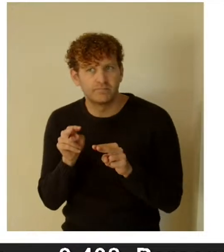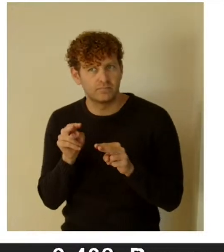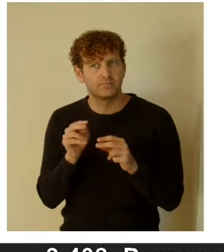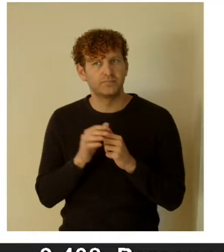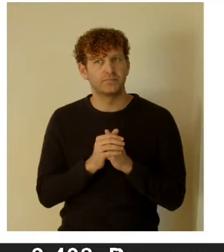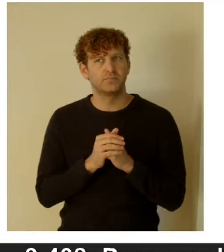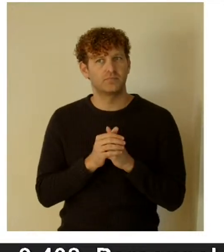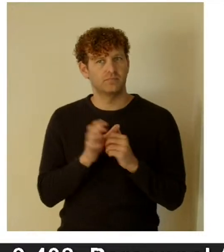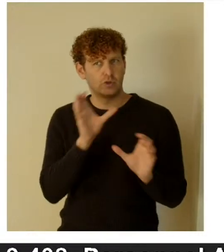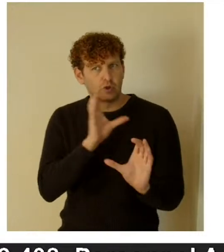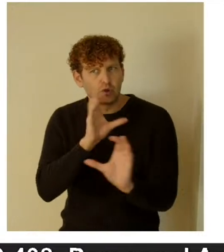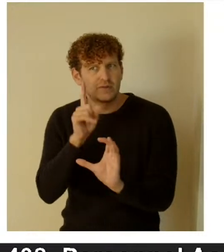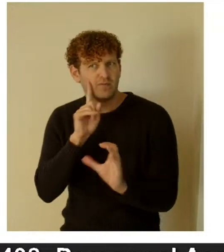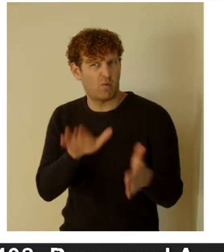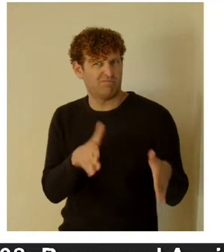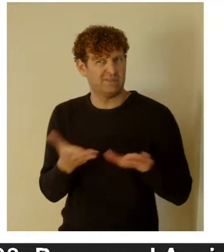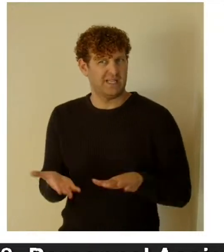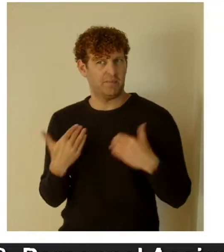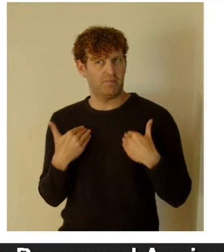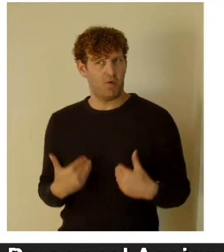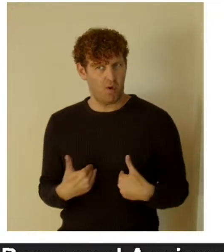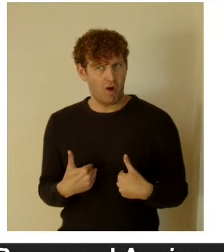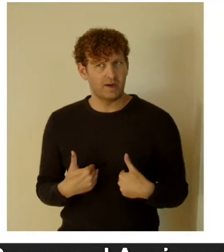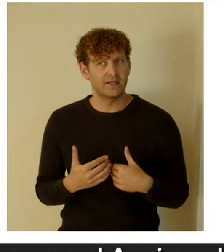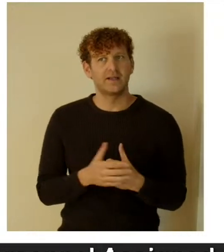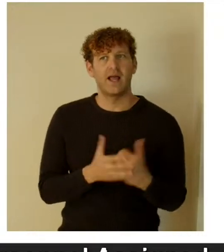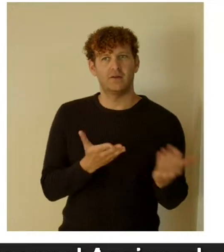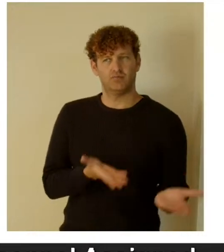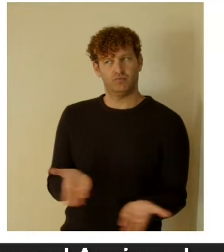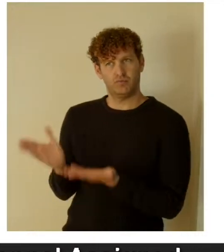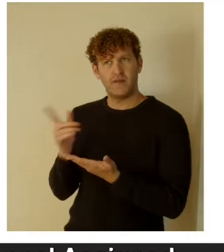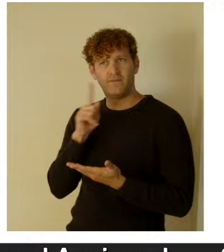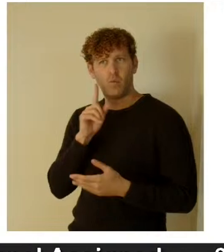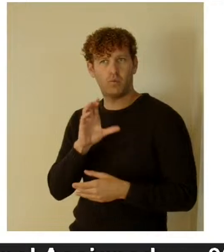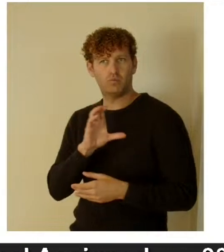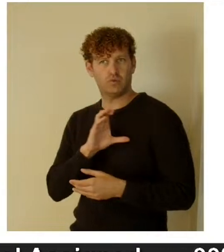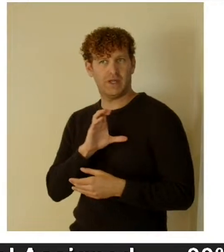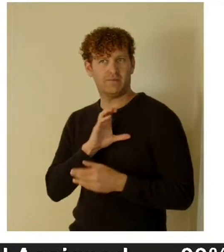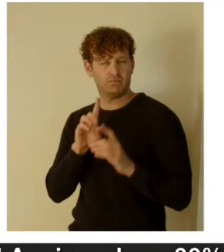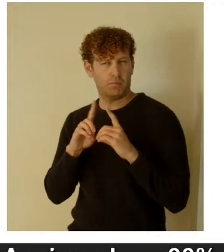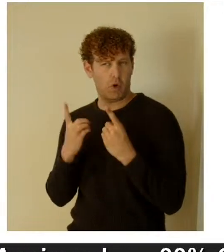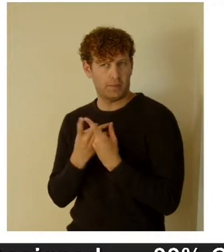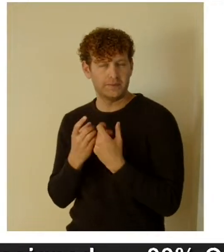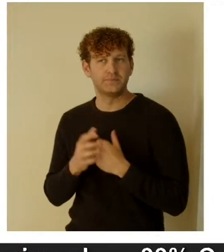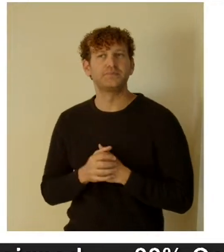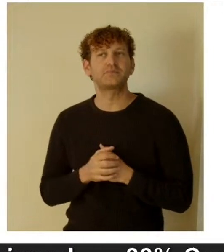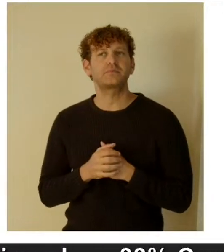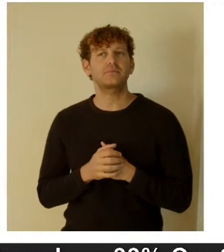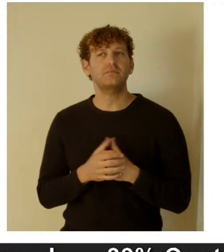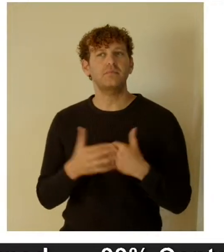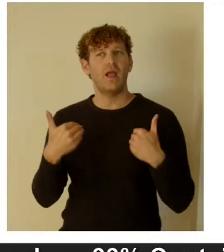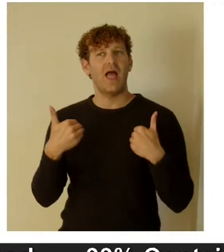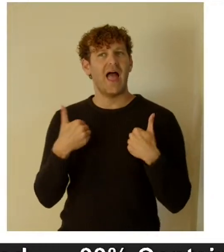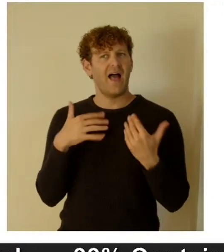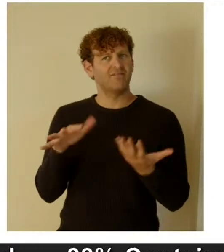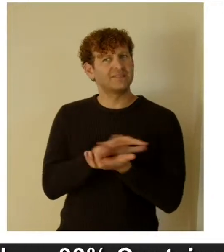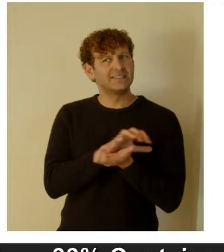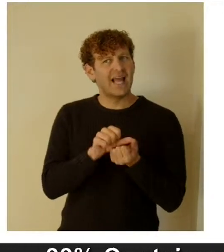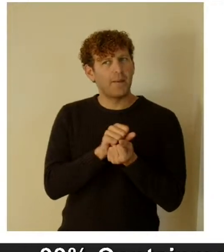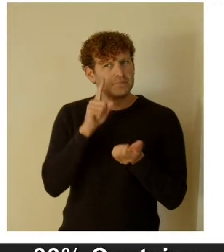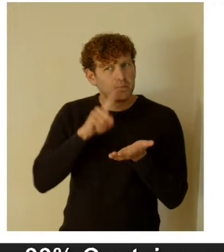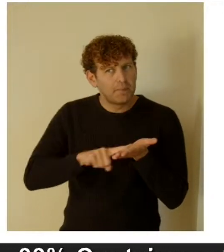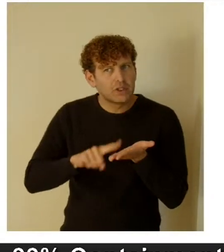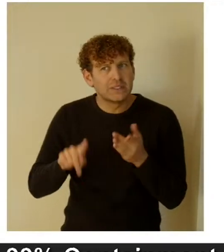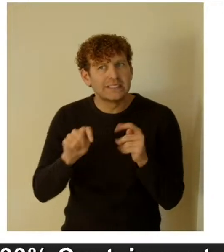County Sheriff's Department to do further investigations at that property. We have our damage inspection teams that are continuing to work in all